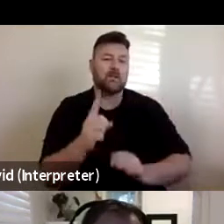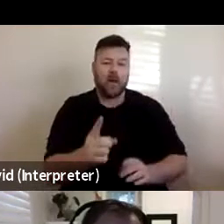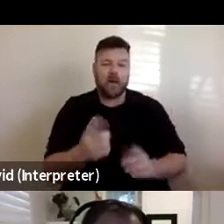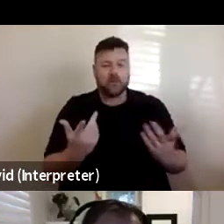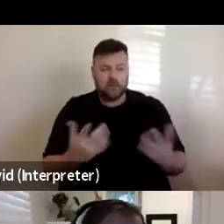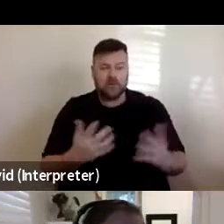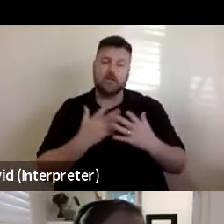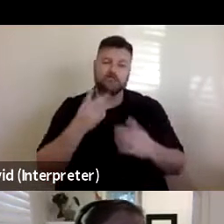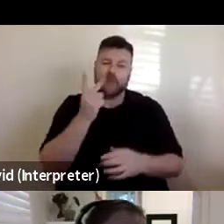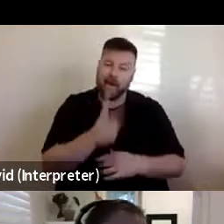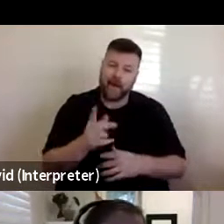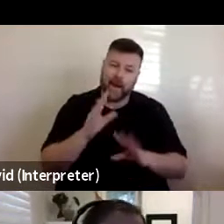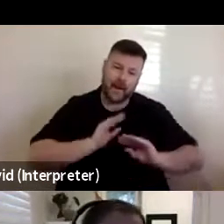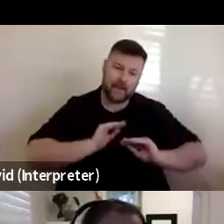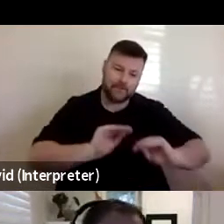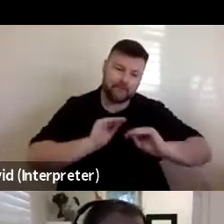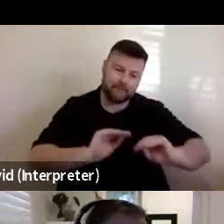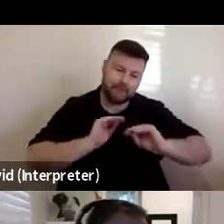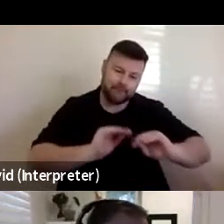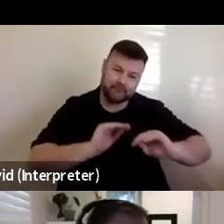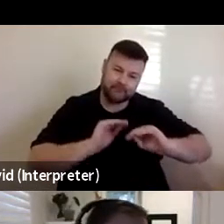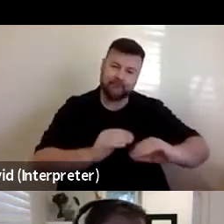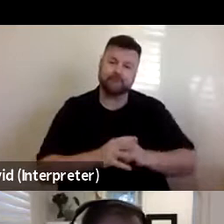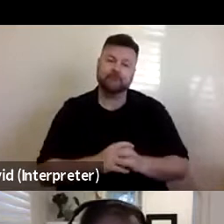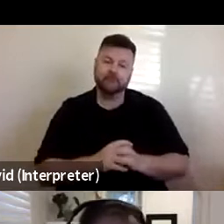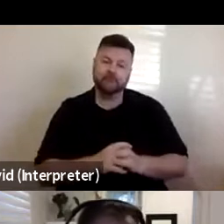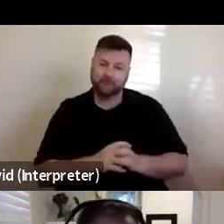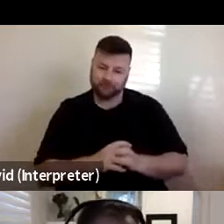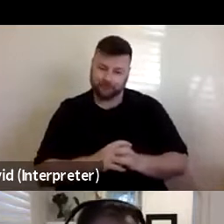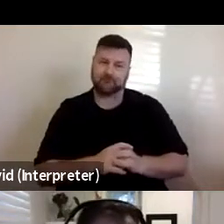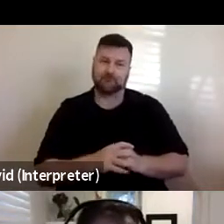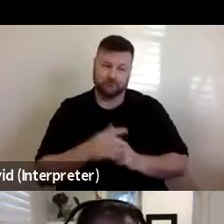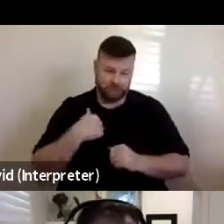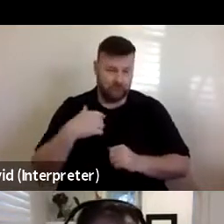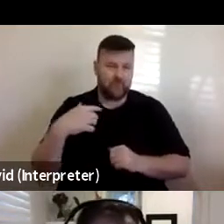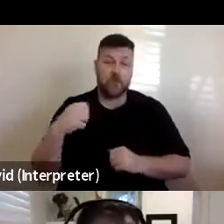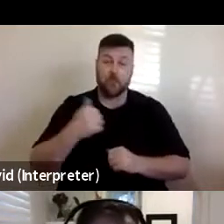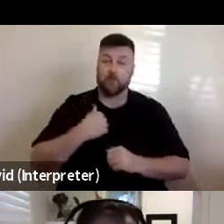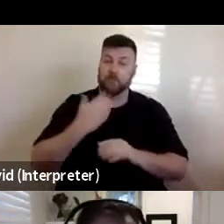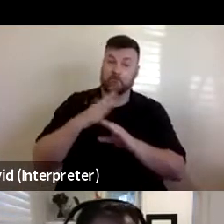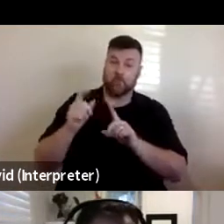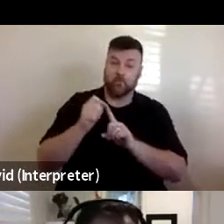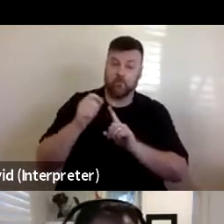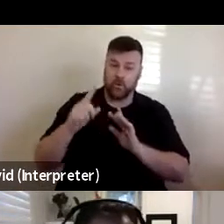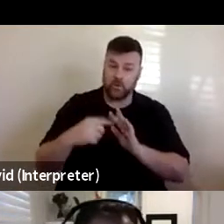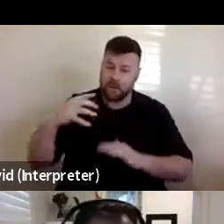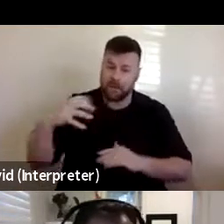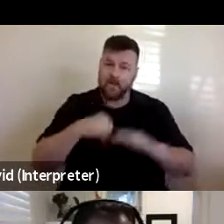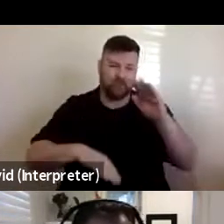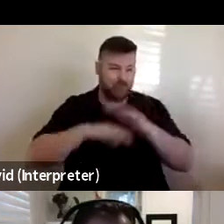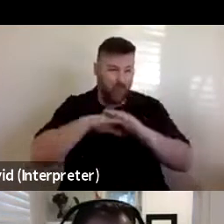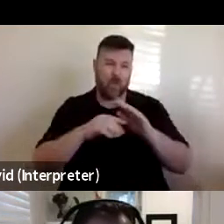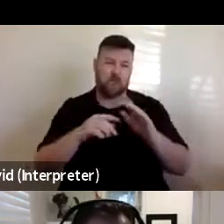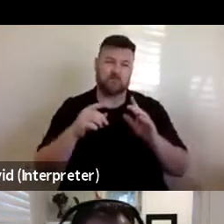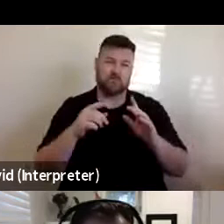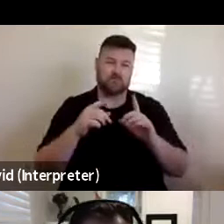that is going to have to go into it, because this particular project has to be done completely digitally. There's not allowed to be any face-to-face work